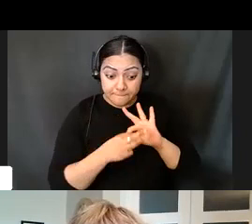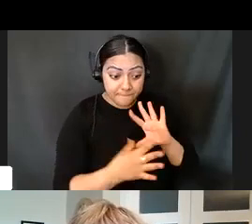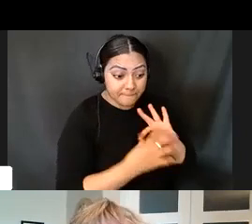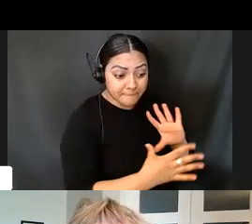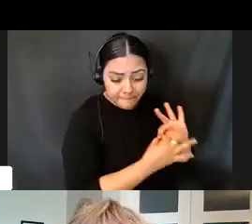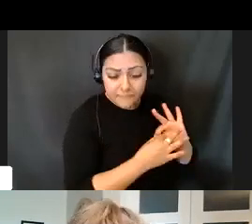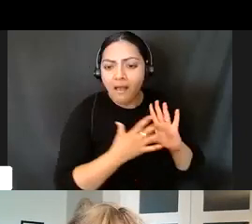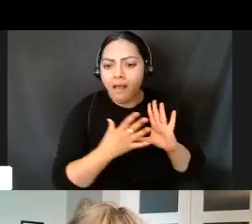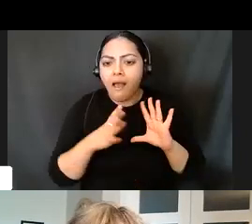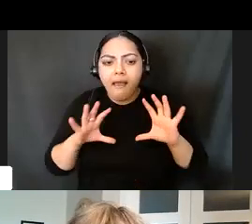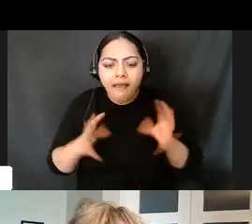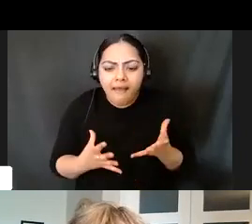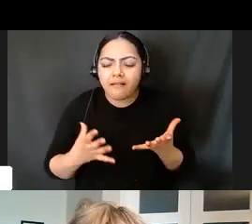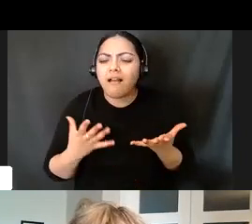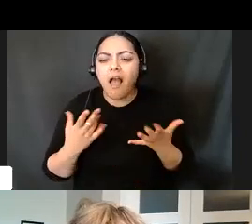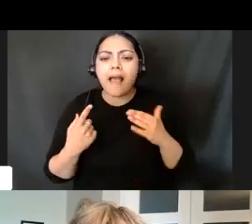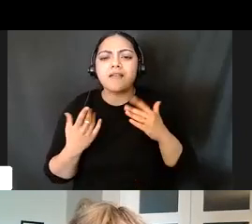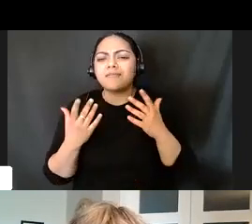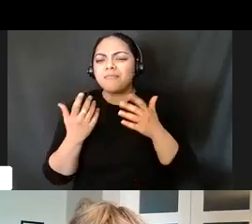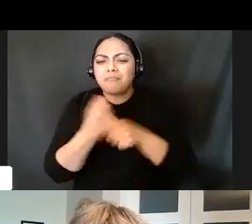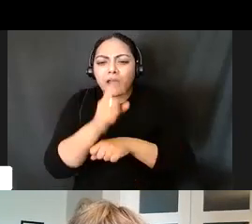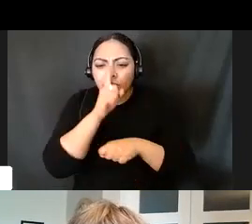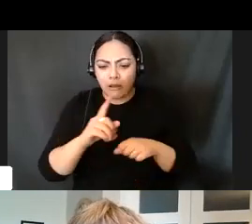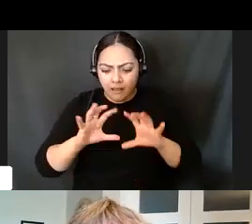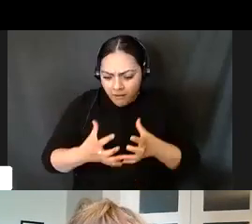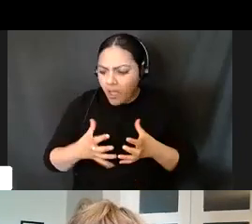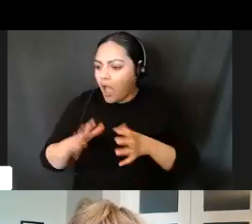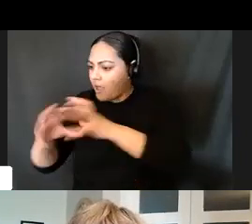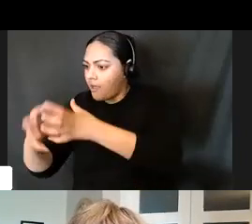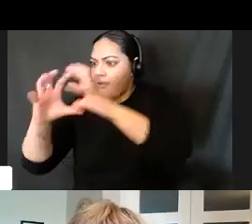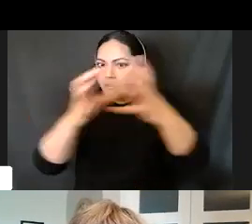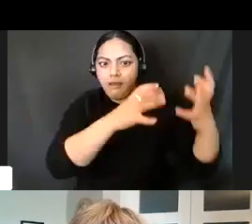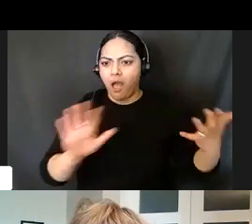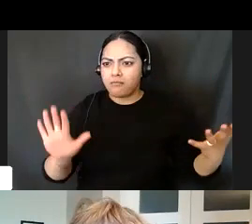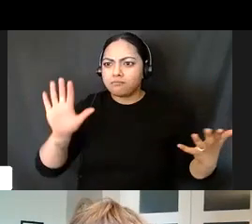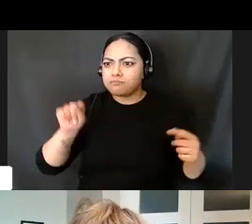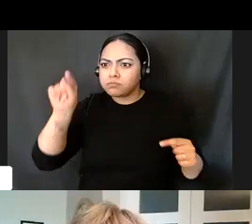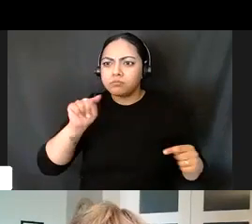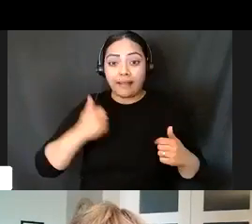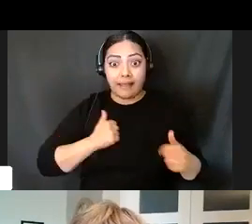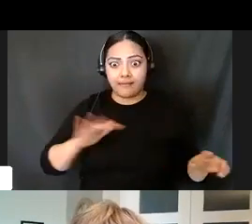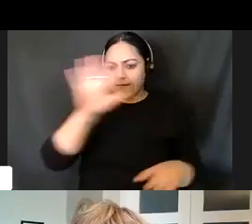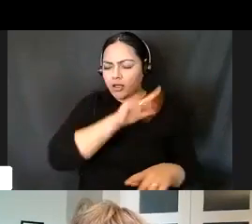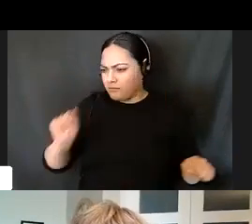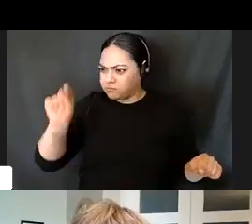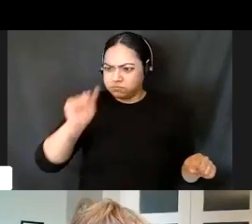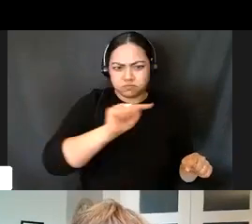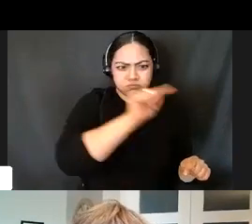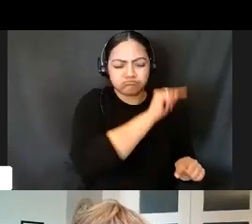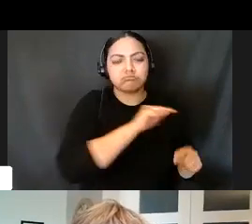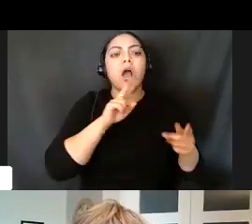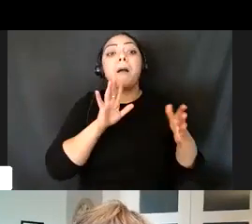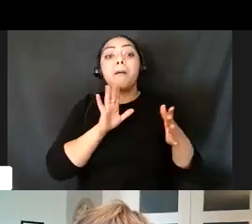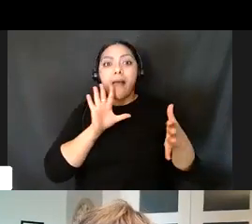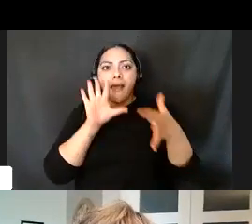country to not be so isolated in the work, but to be part of larger networks that